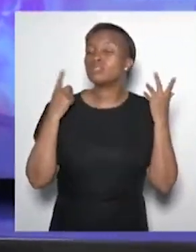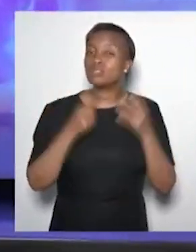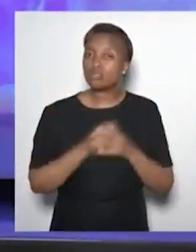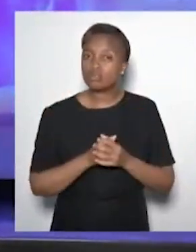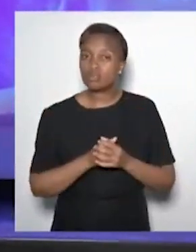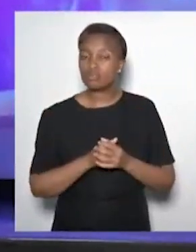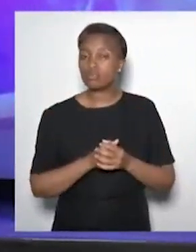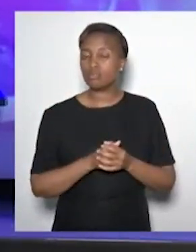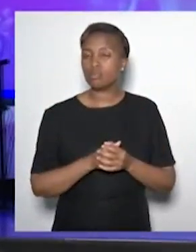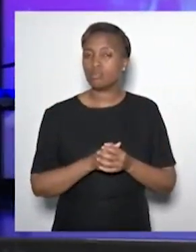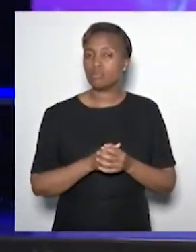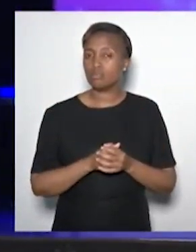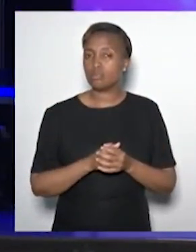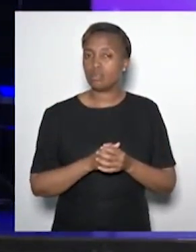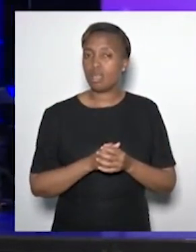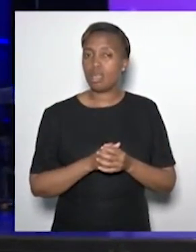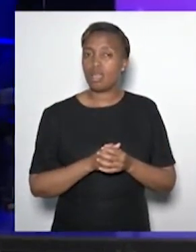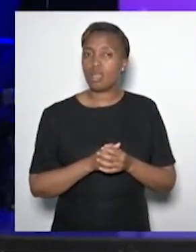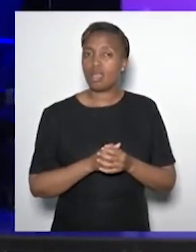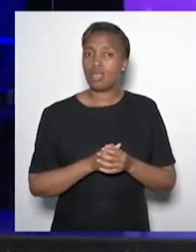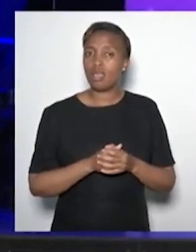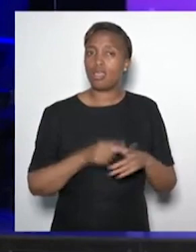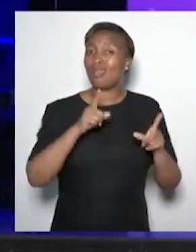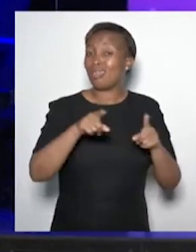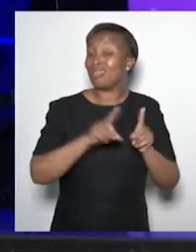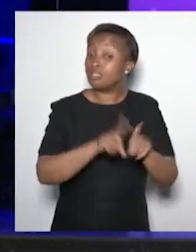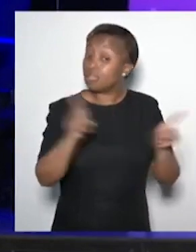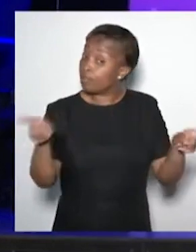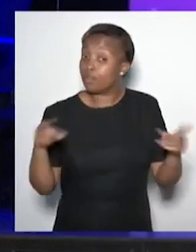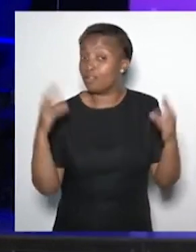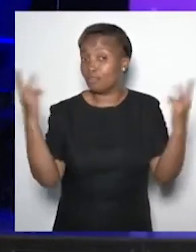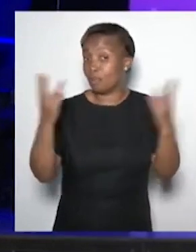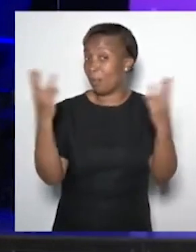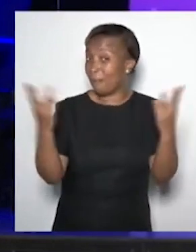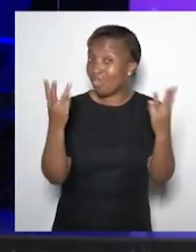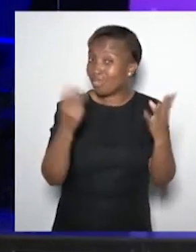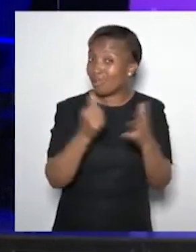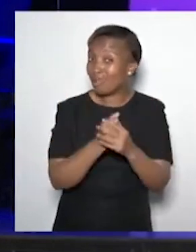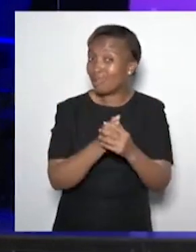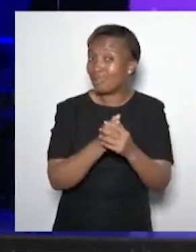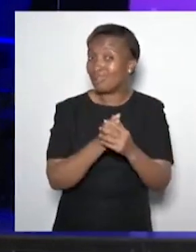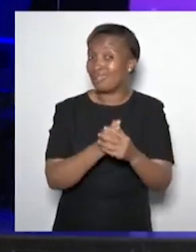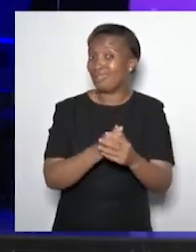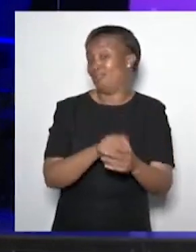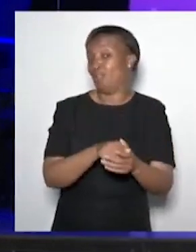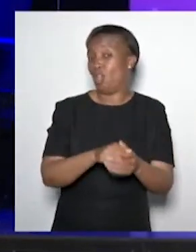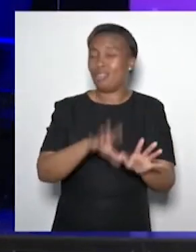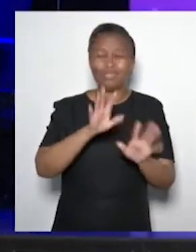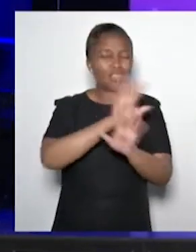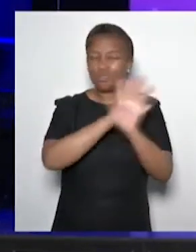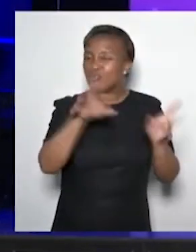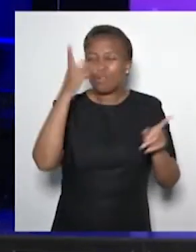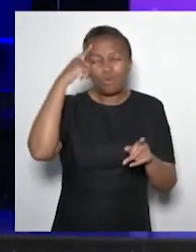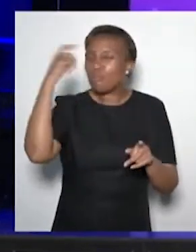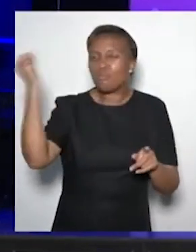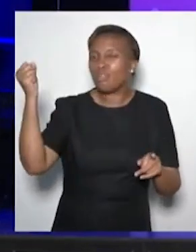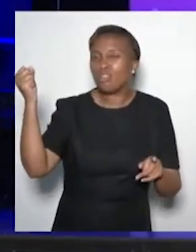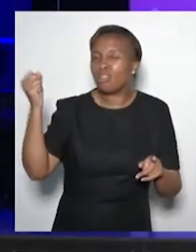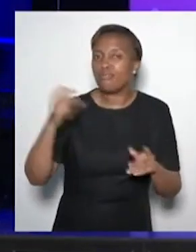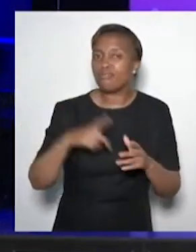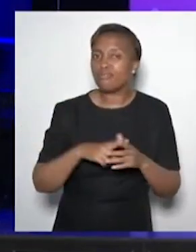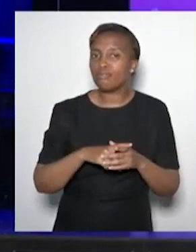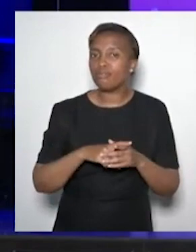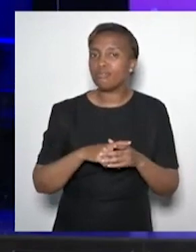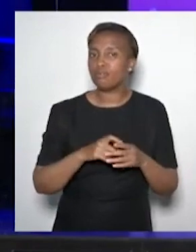hypocrites, the Sanhedrins, the Sanballats, the